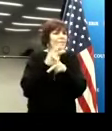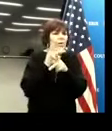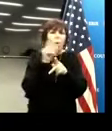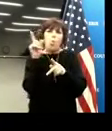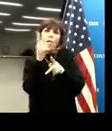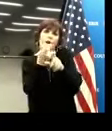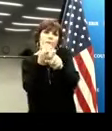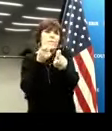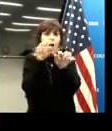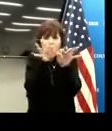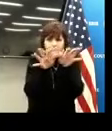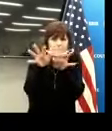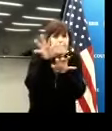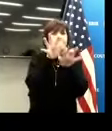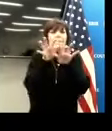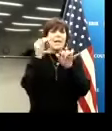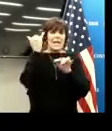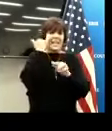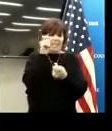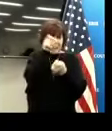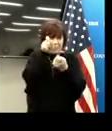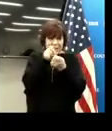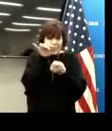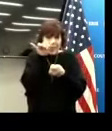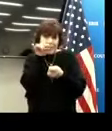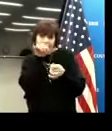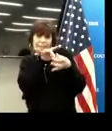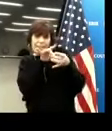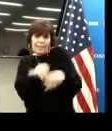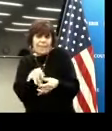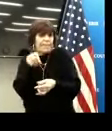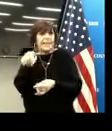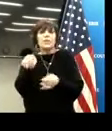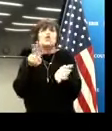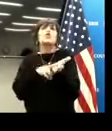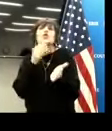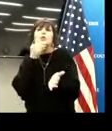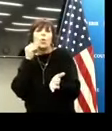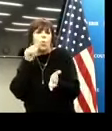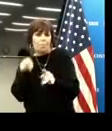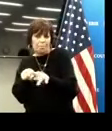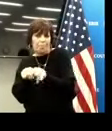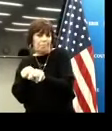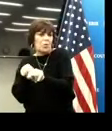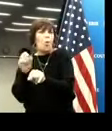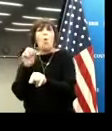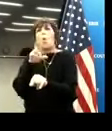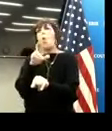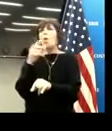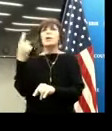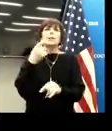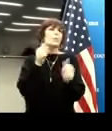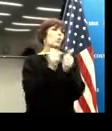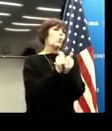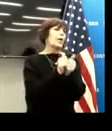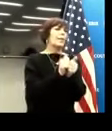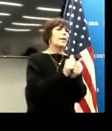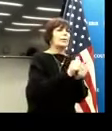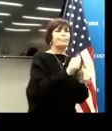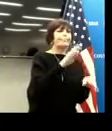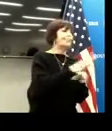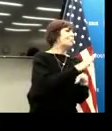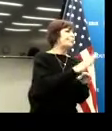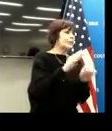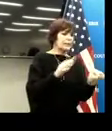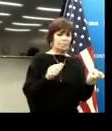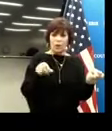are coming from. And if it was specifically associated with a nursing home outbreak or something with an employer, we could say, all